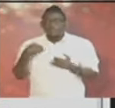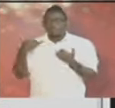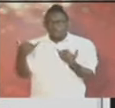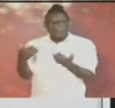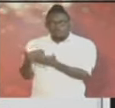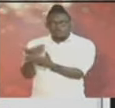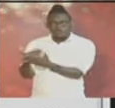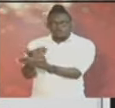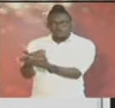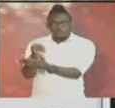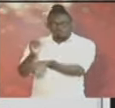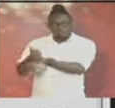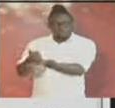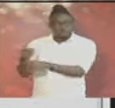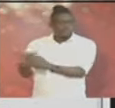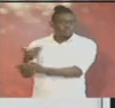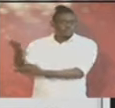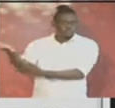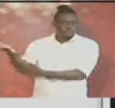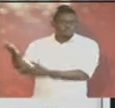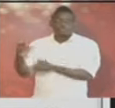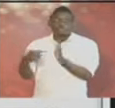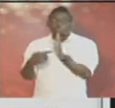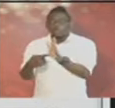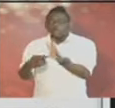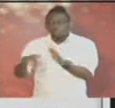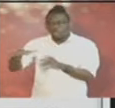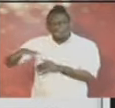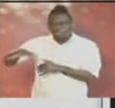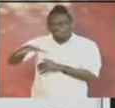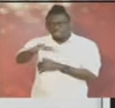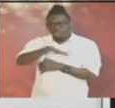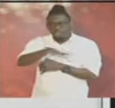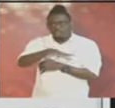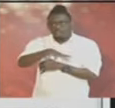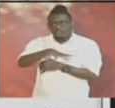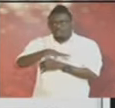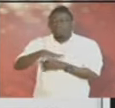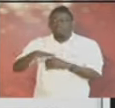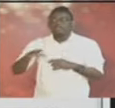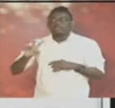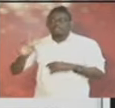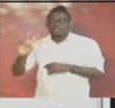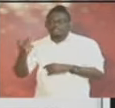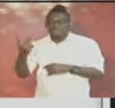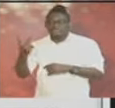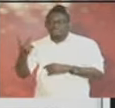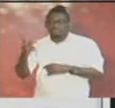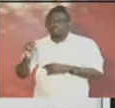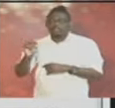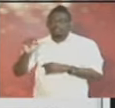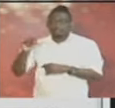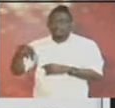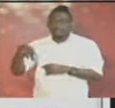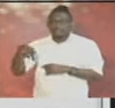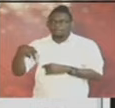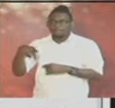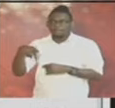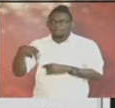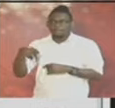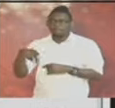the case rates by county, and we have a second map which shows the weekly changes by